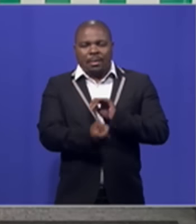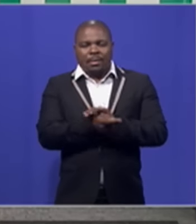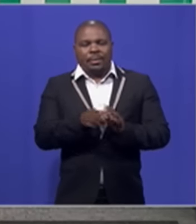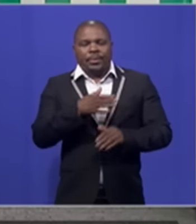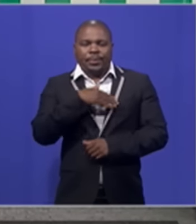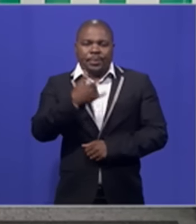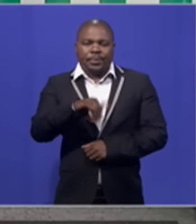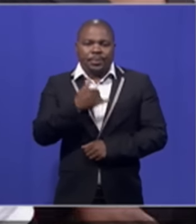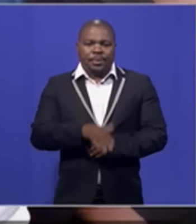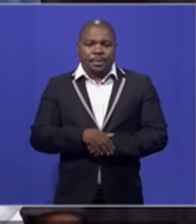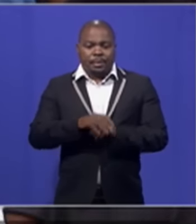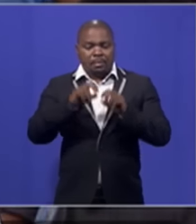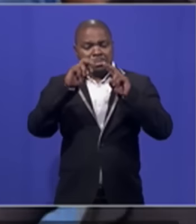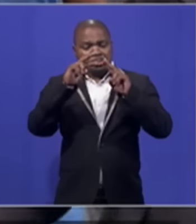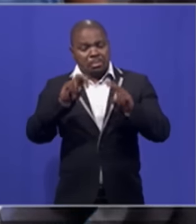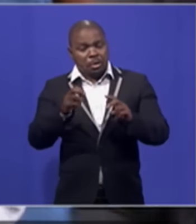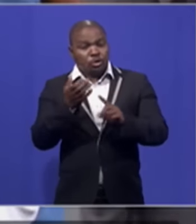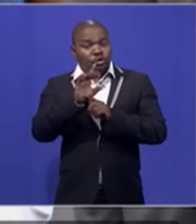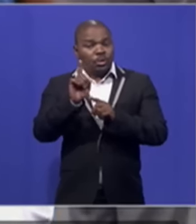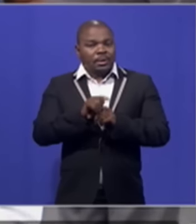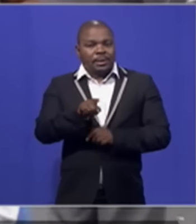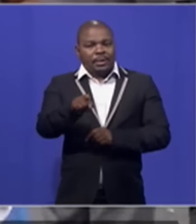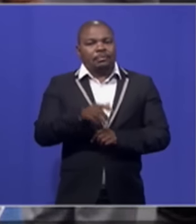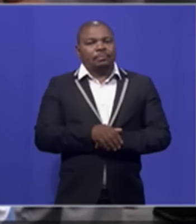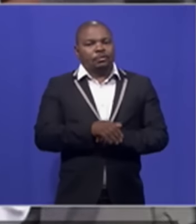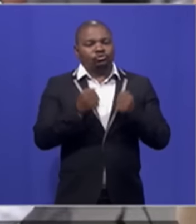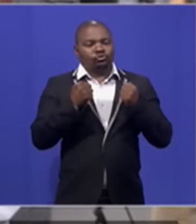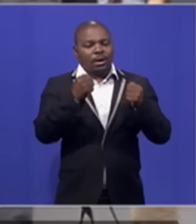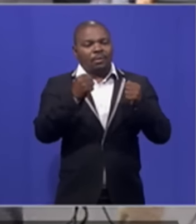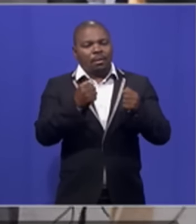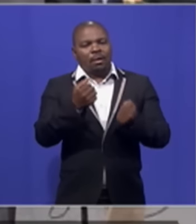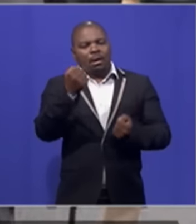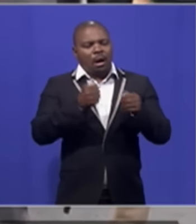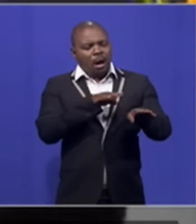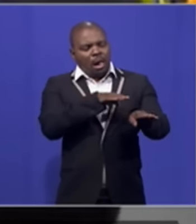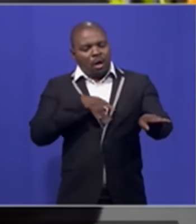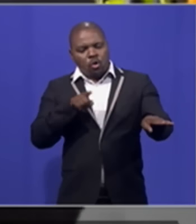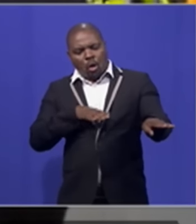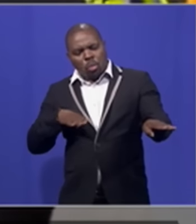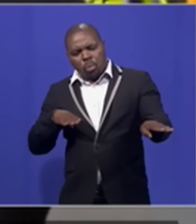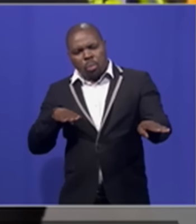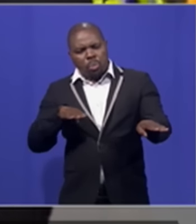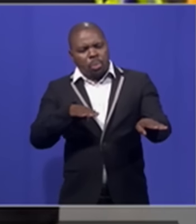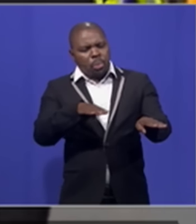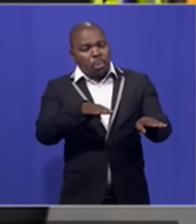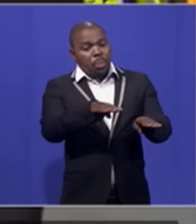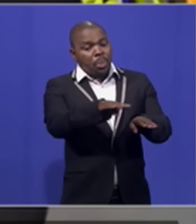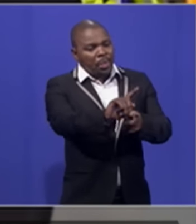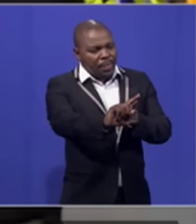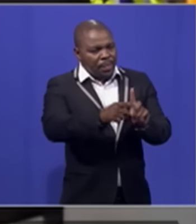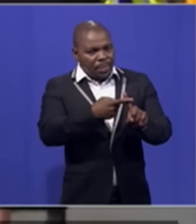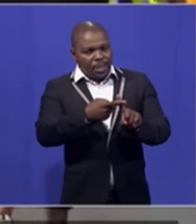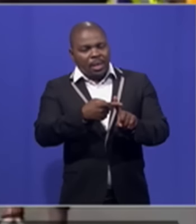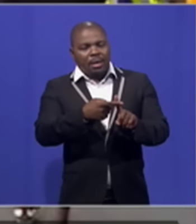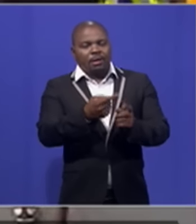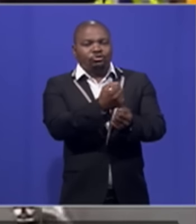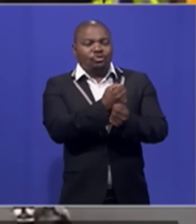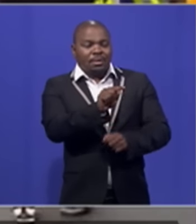Diphuputso tsa mathomo di bontsha mokganni a ne a leka ho sa tsebe dikoloi tse sehloswana ha tla thulwana le lori mileng wa Fred